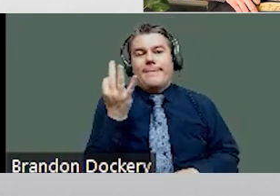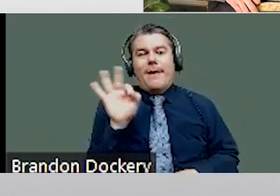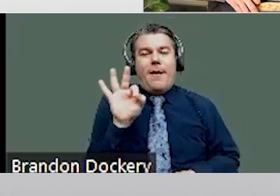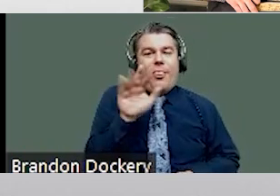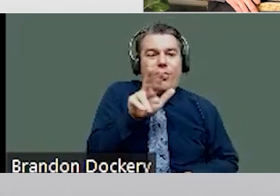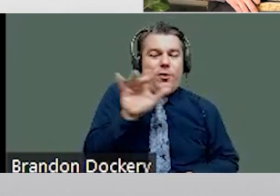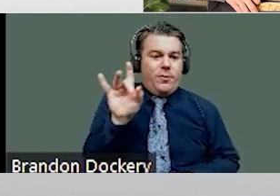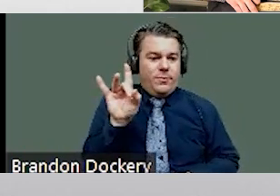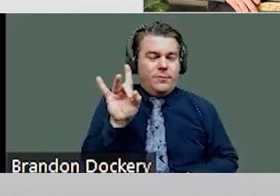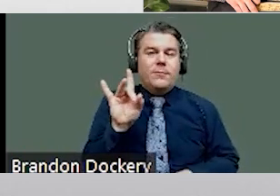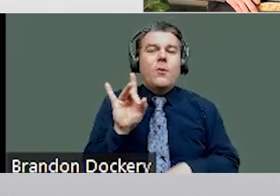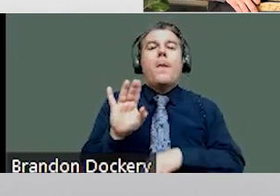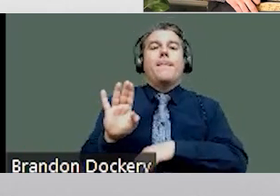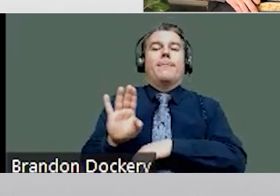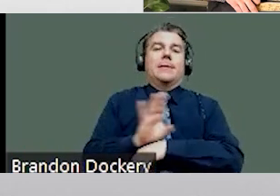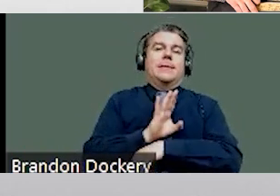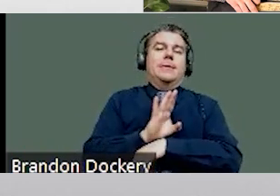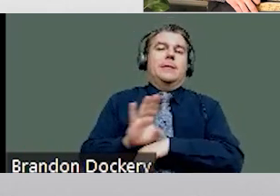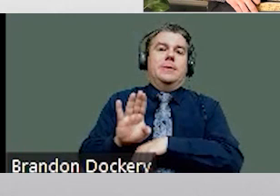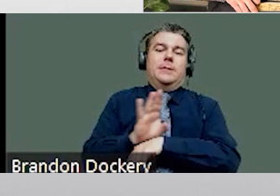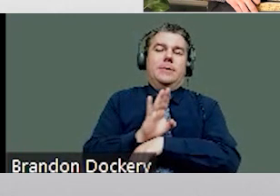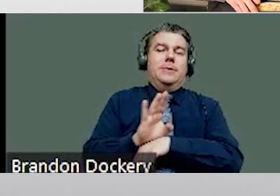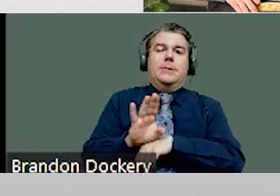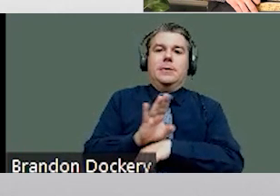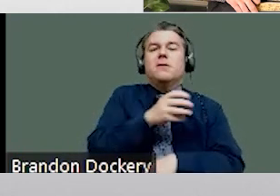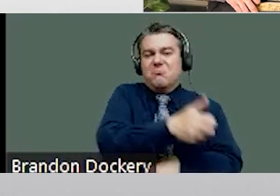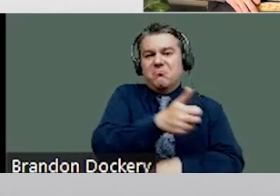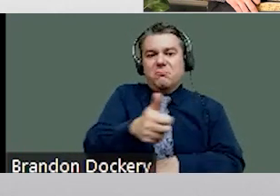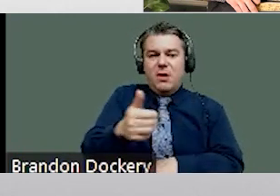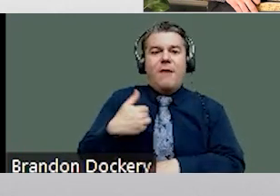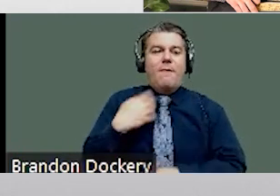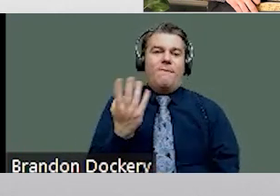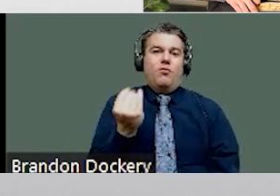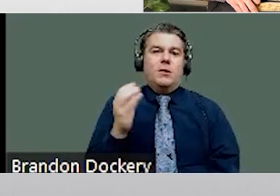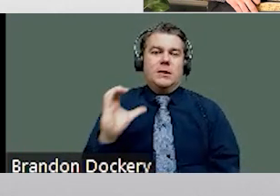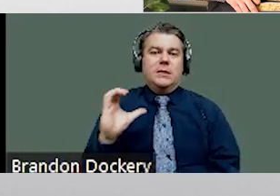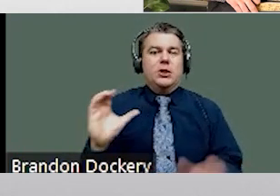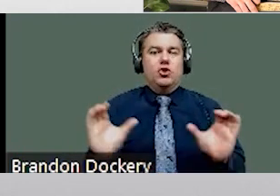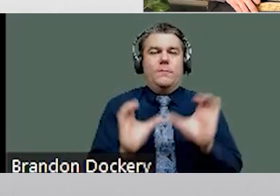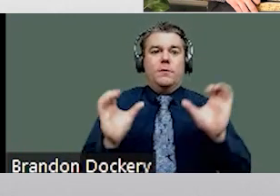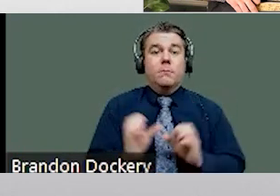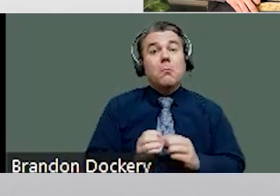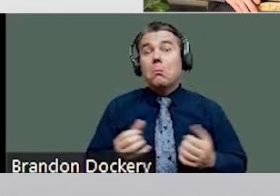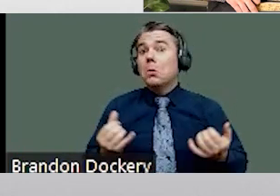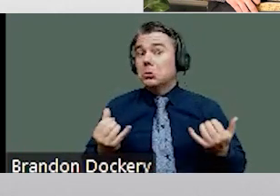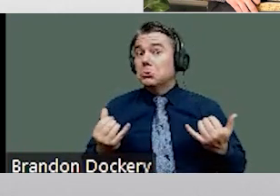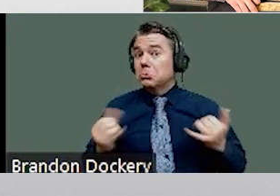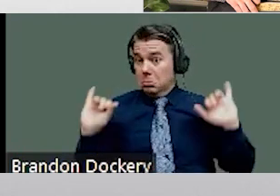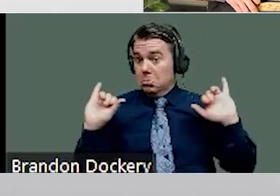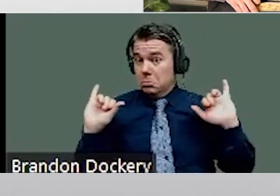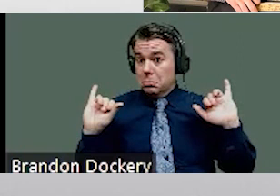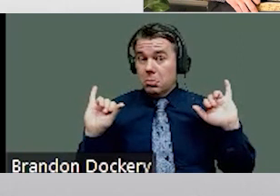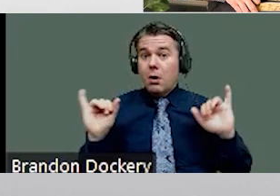in 1938, these were businesses that had and held the 14C certificate. There are still